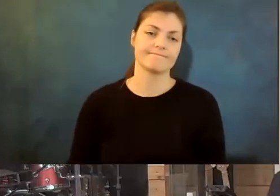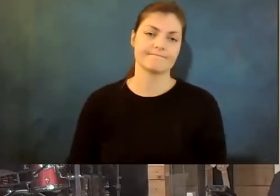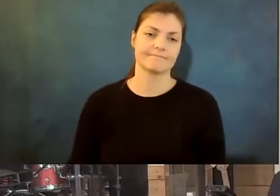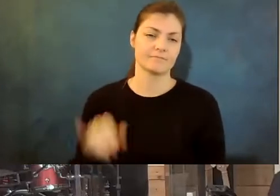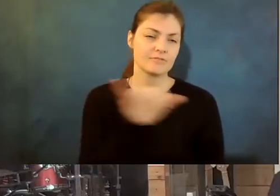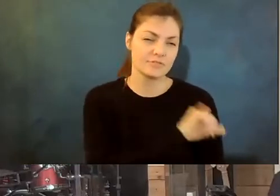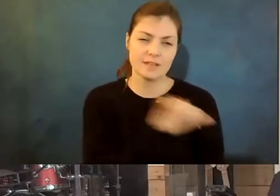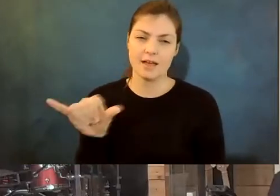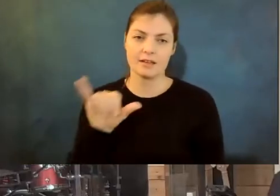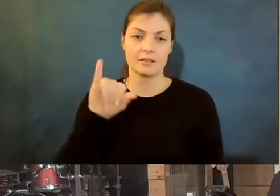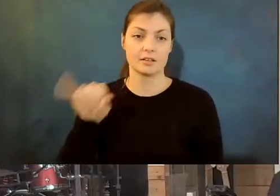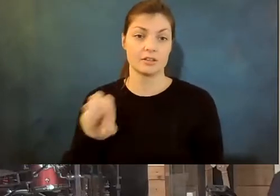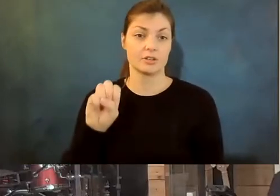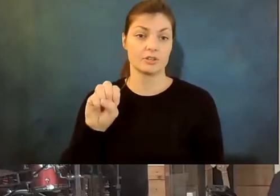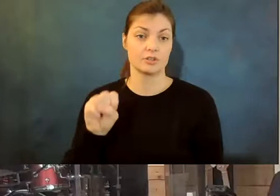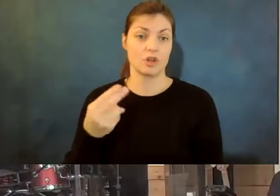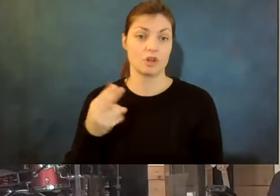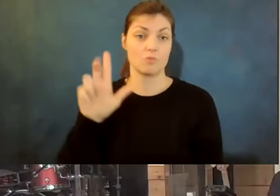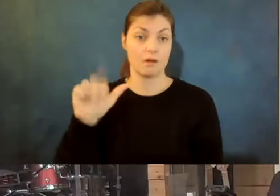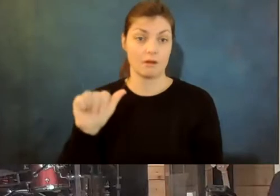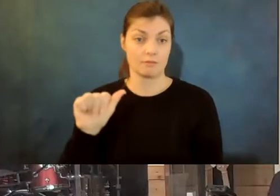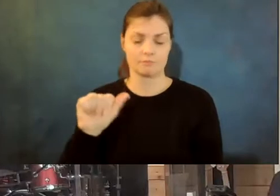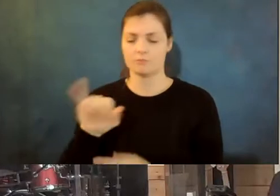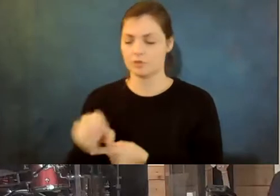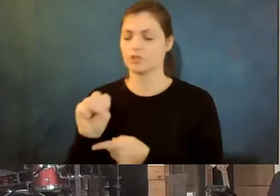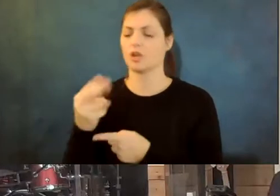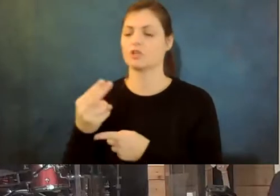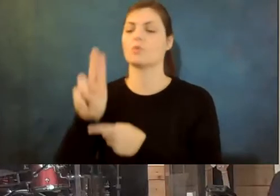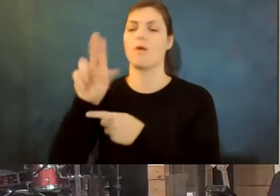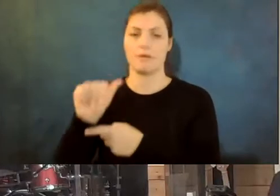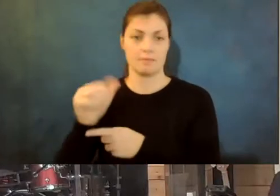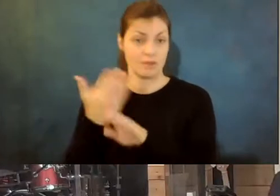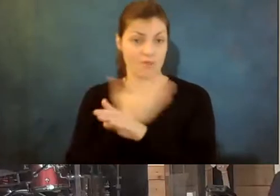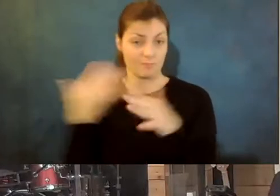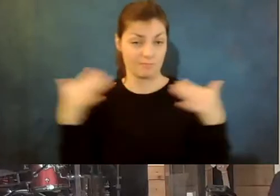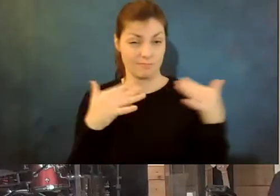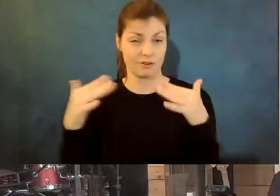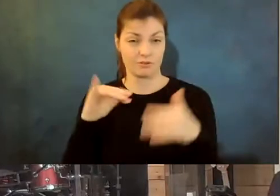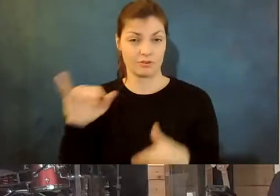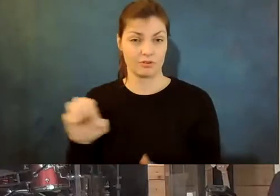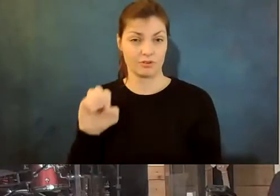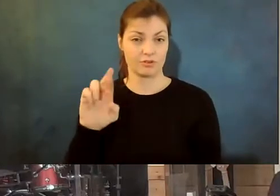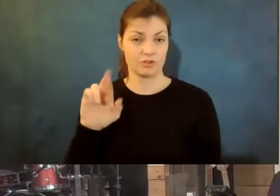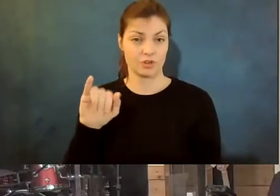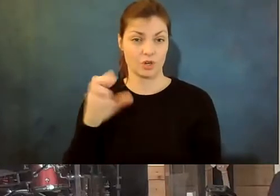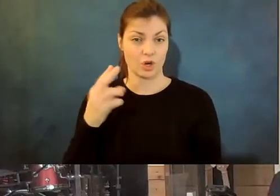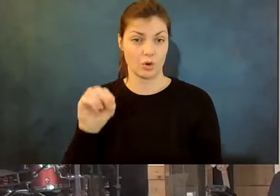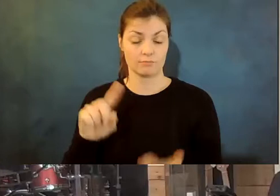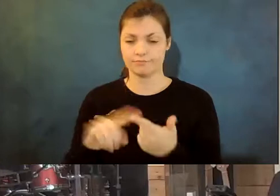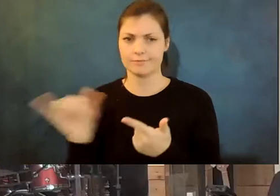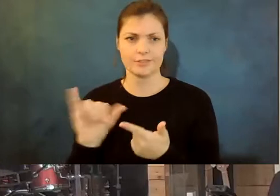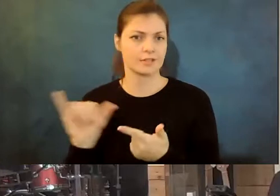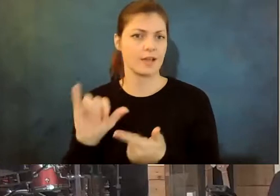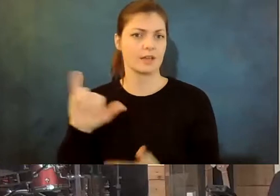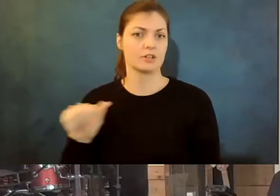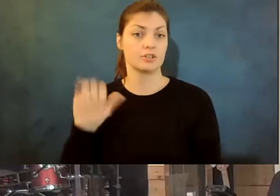Just like Joshua, before they went over to battle Jericho, the commander of the army of the Lord, just like Jacob, when he